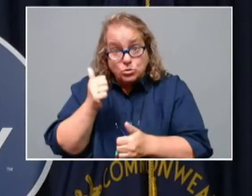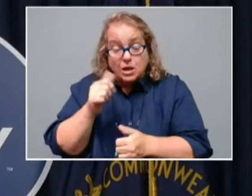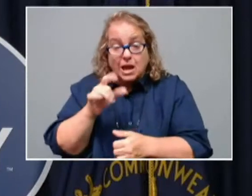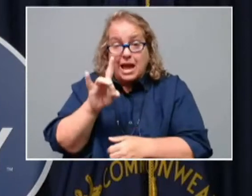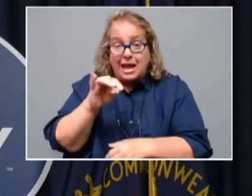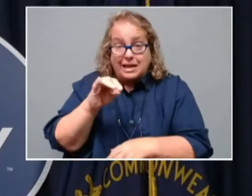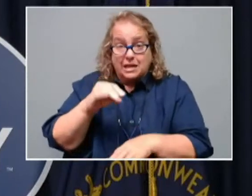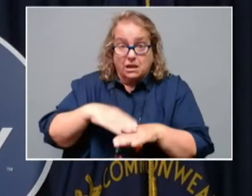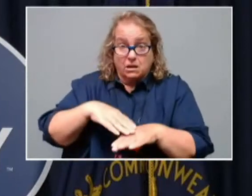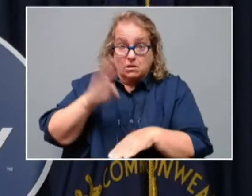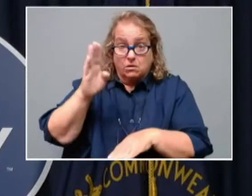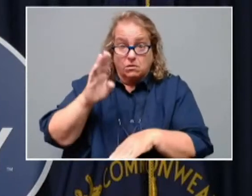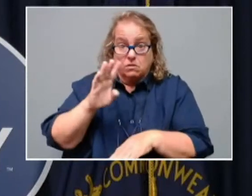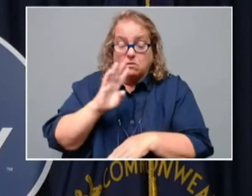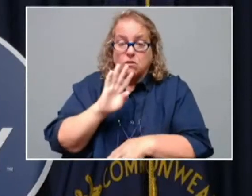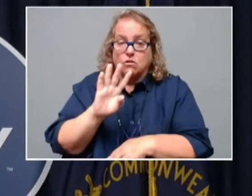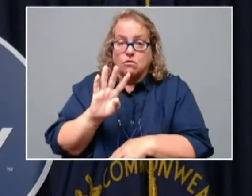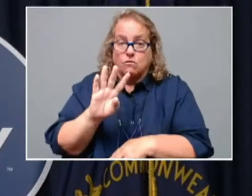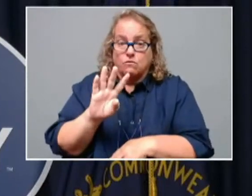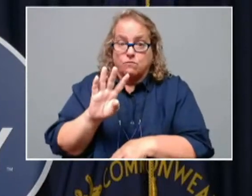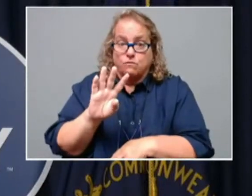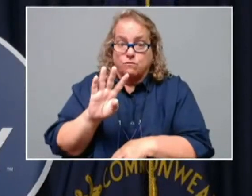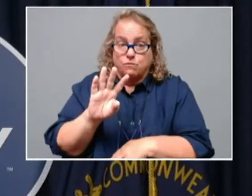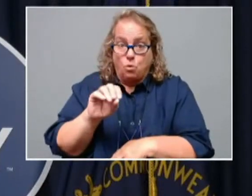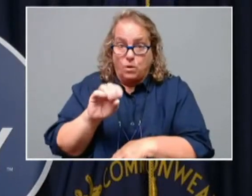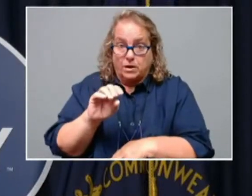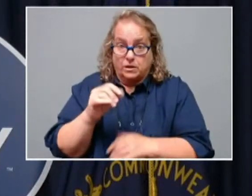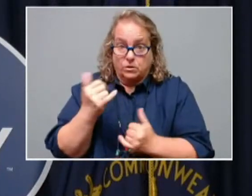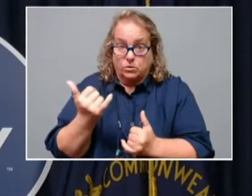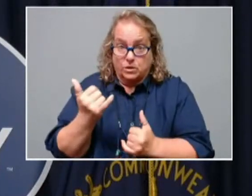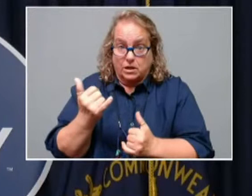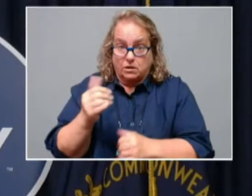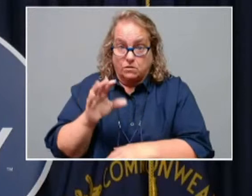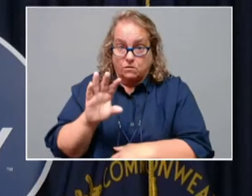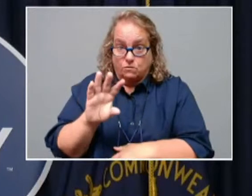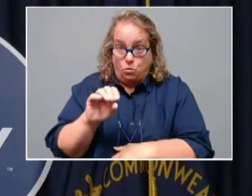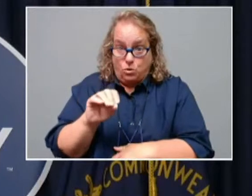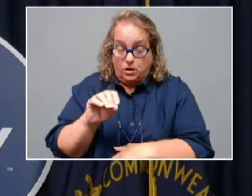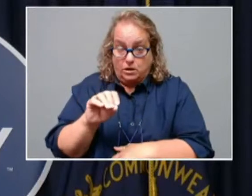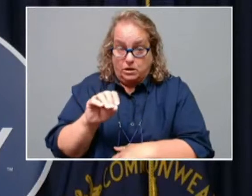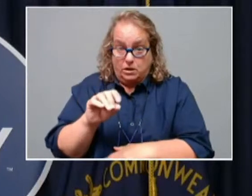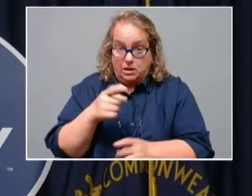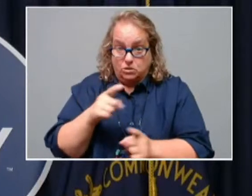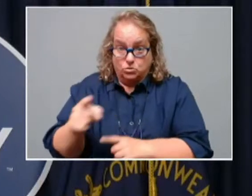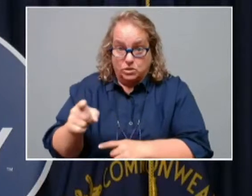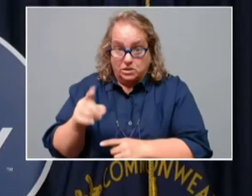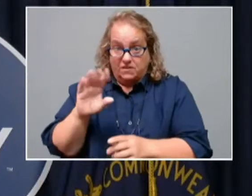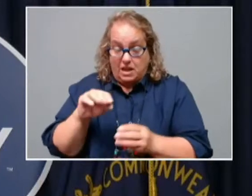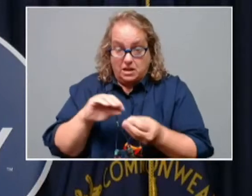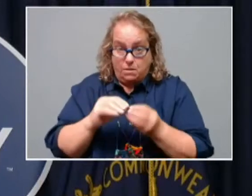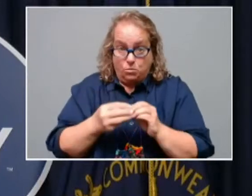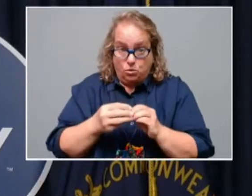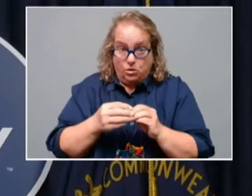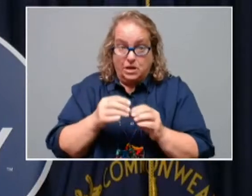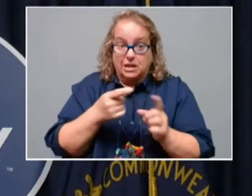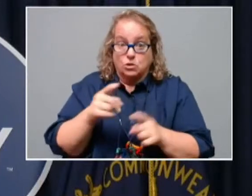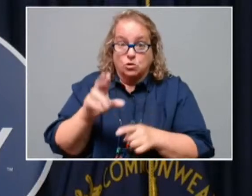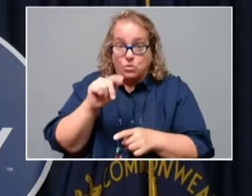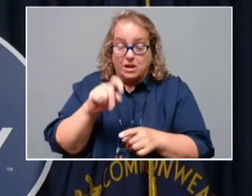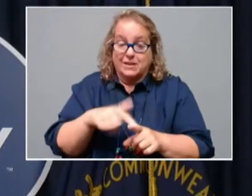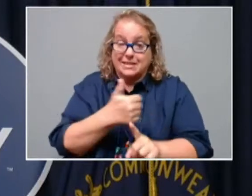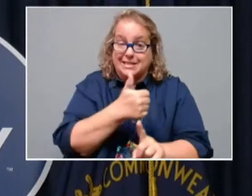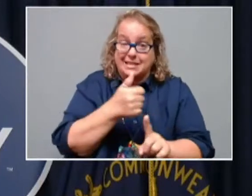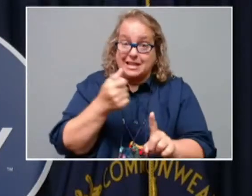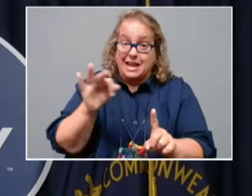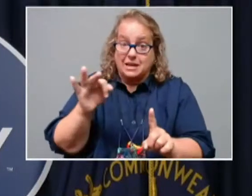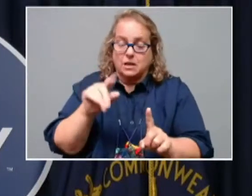is 40 today. 40 is not something we want, but let me give you the contrast. The incident rate from 10 to 19-year-olds is